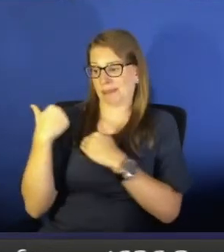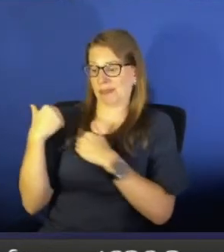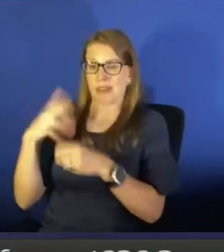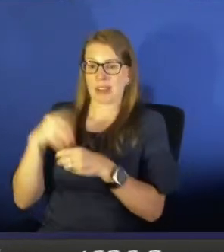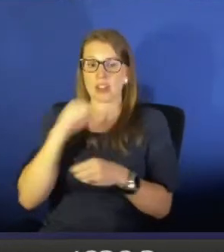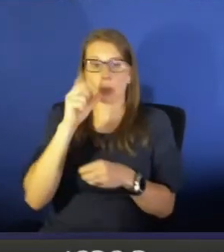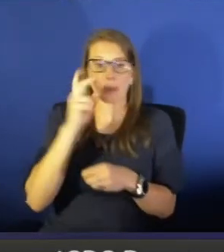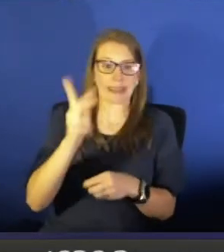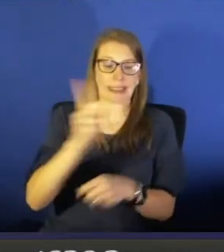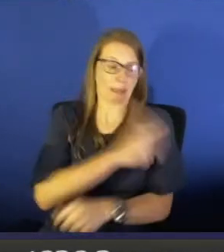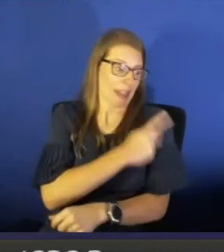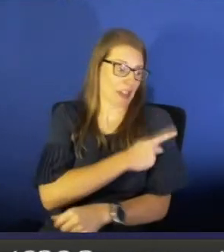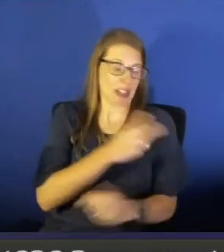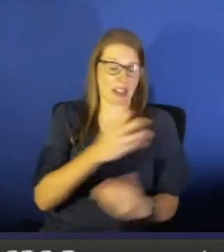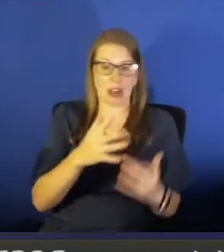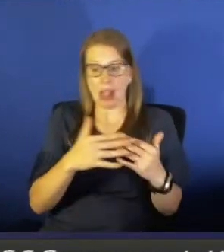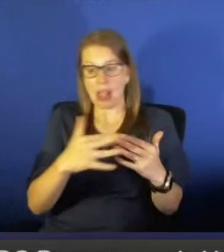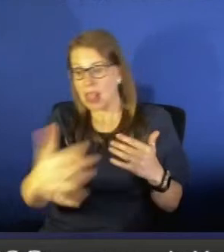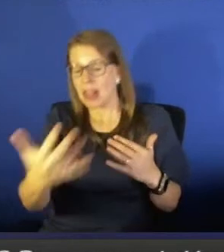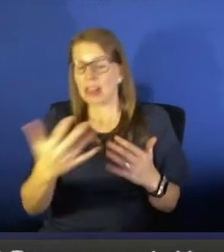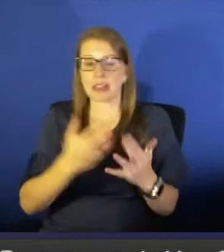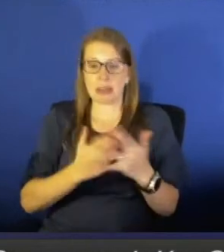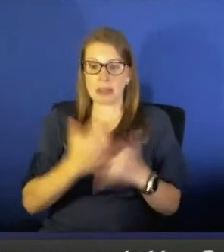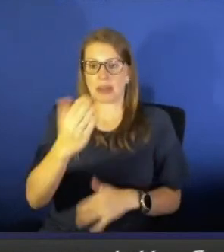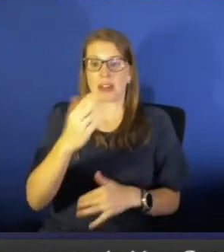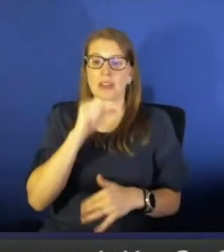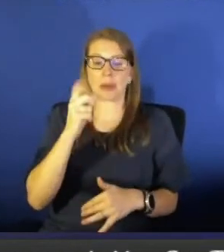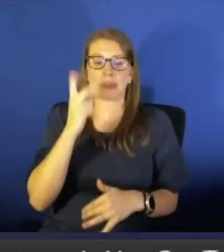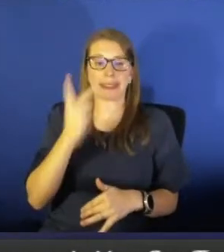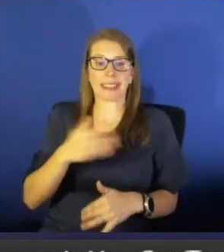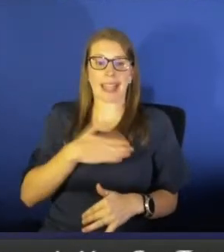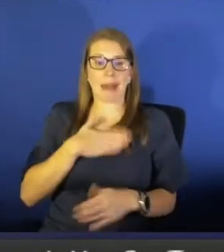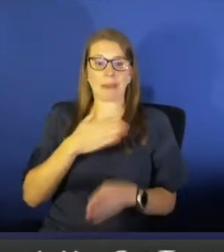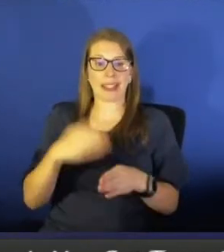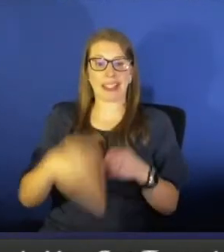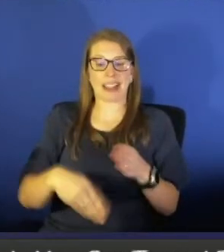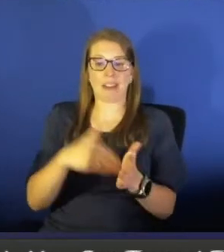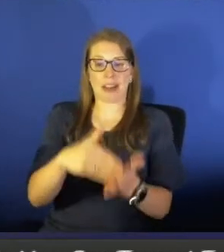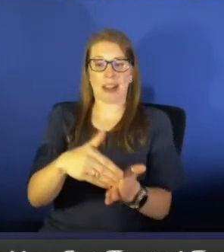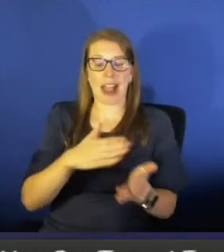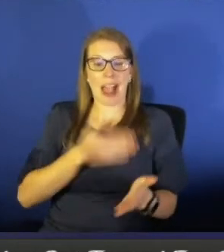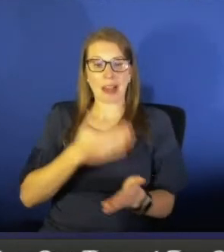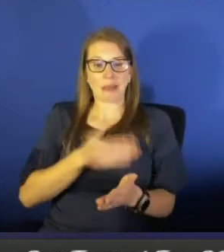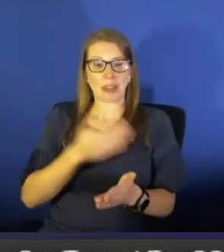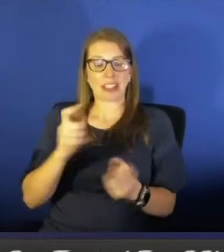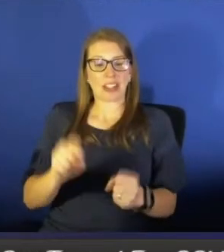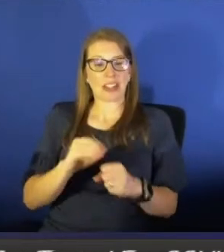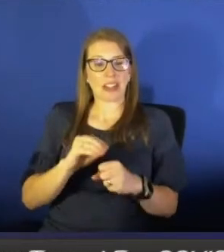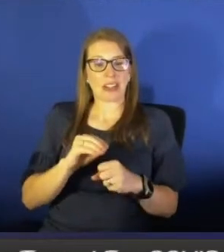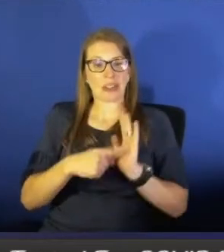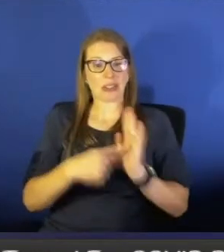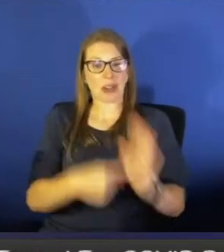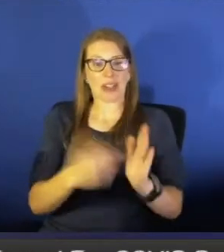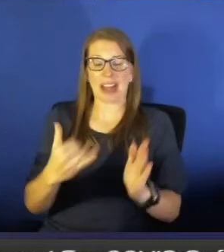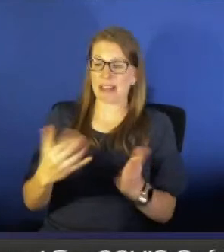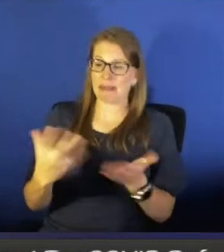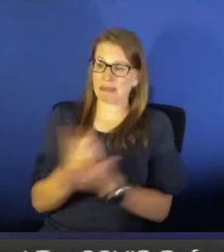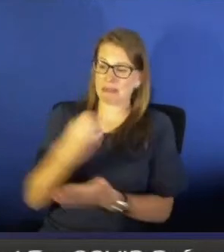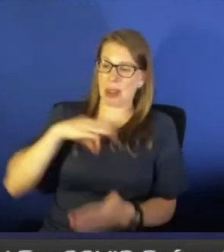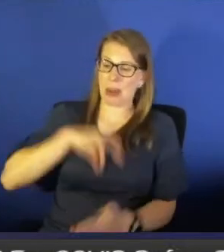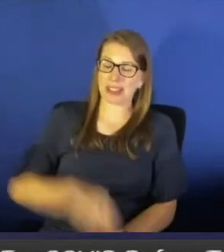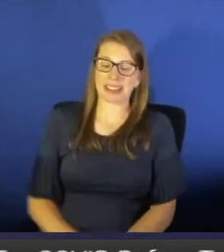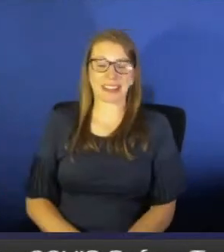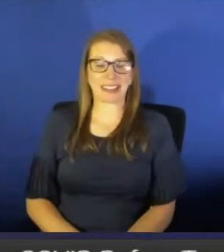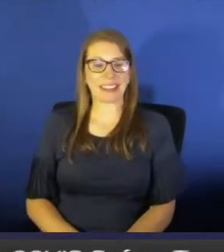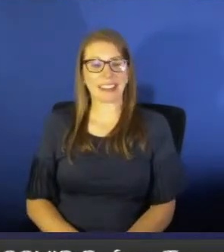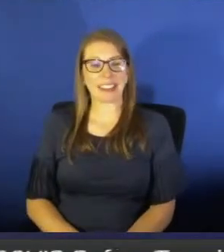through, so you don't get to see these Yep. happy endings very often. Yep. So when you do, I'm glad we were able to bring that to you today. Yeah, so it's a bonus this morning. Good so, bonus. All right, good to have you